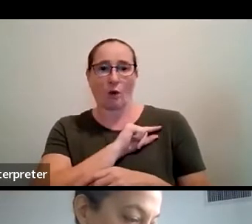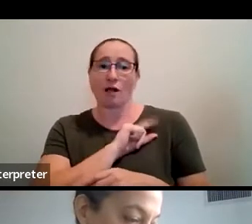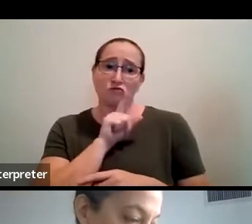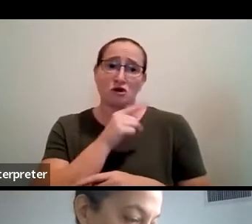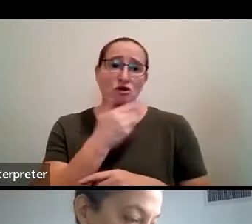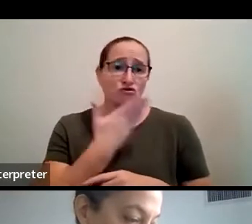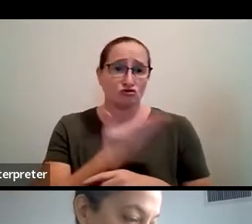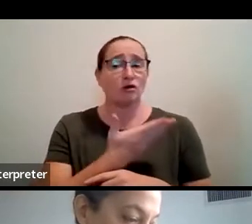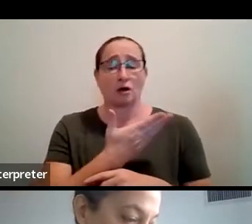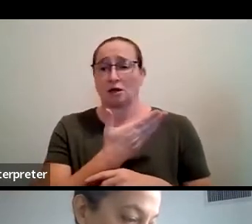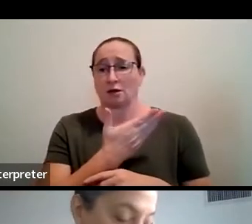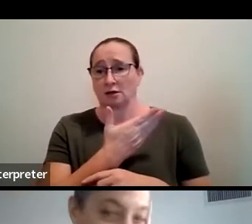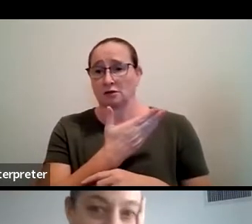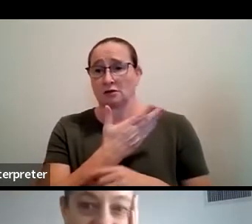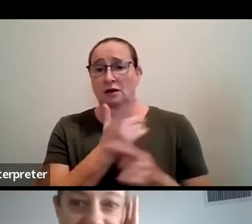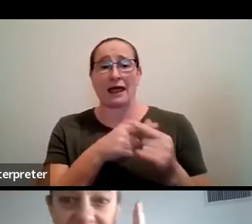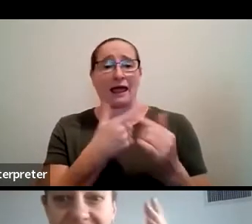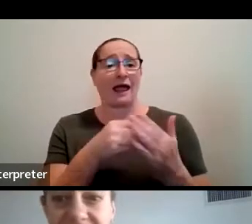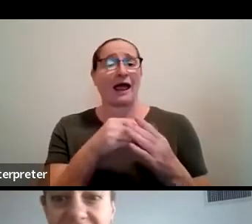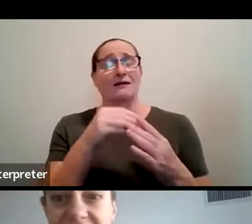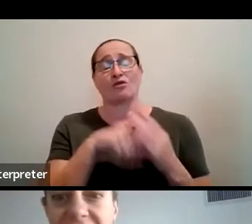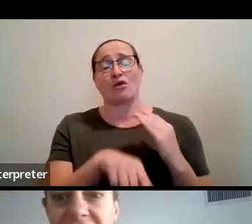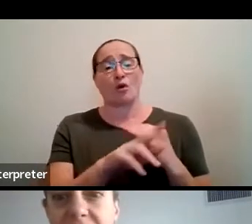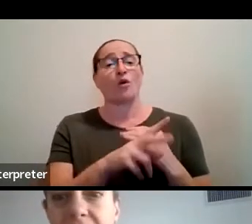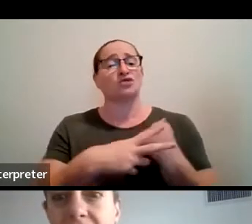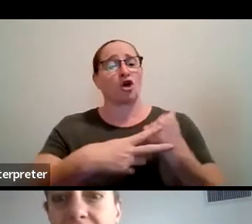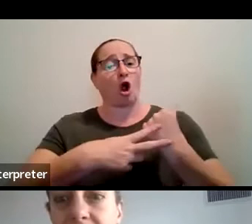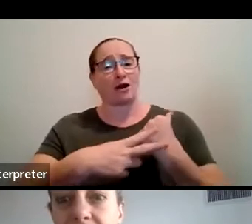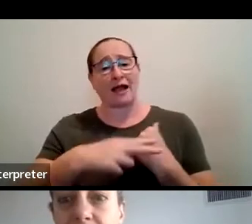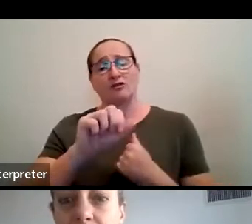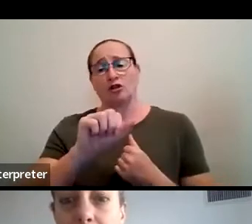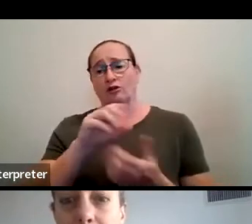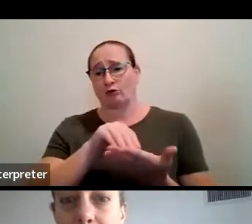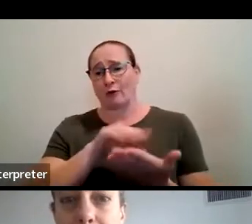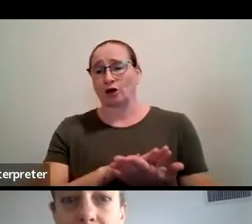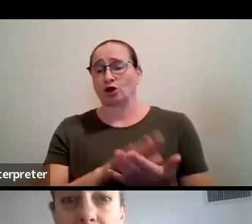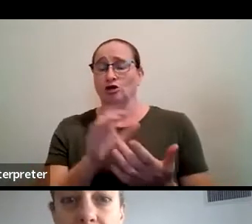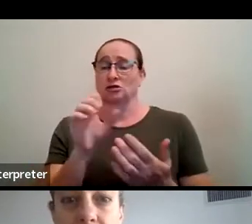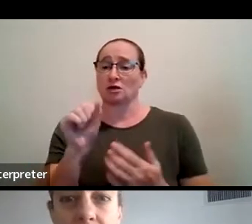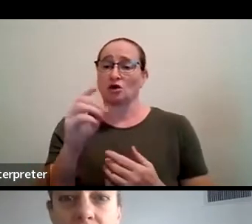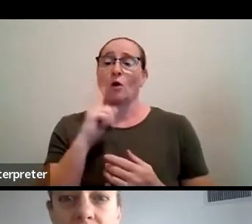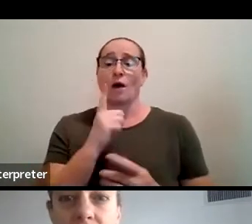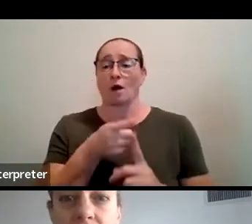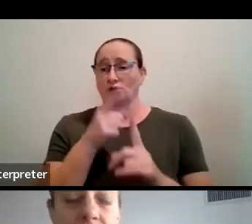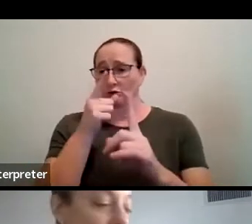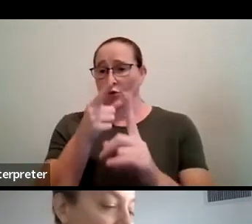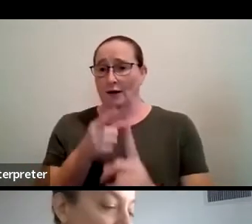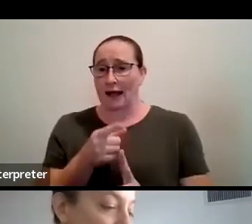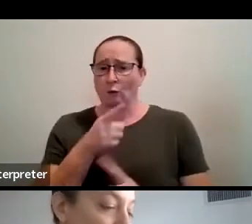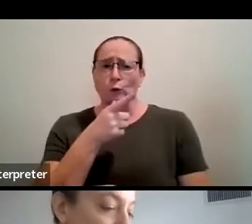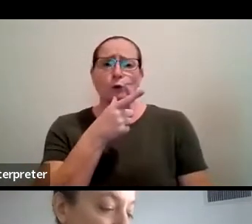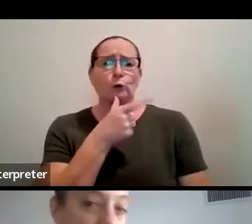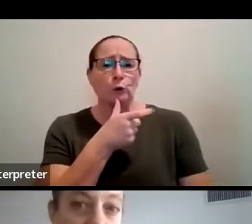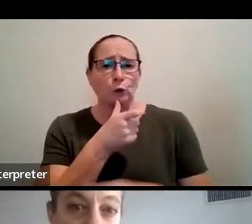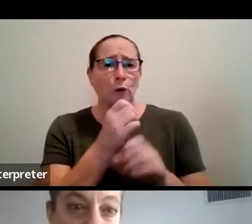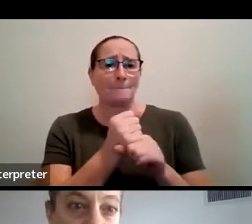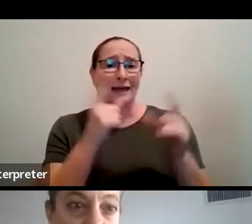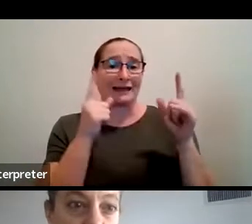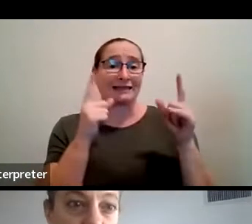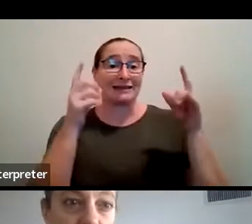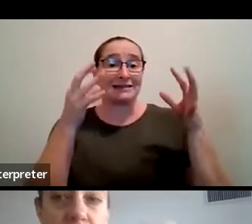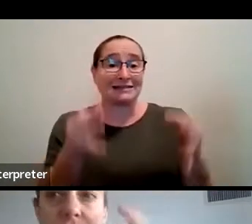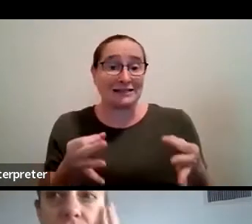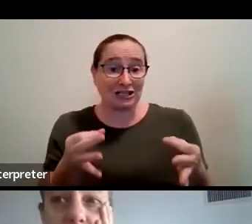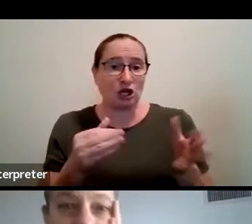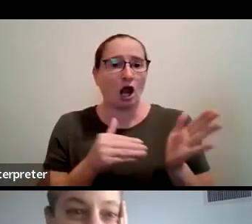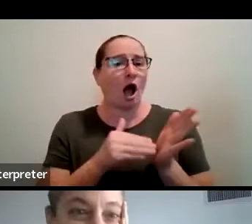described by the archival records. And so I do want to point out that who is making the decisions are